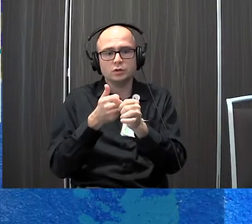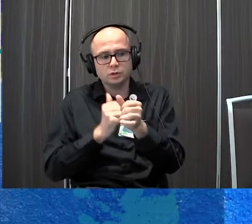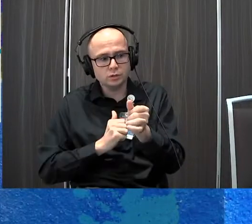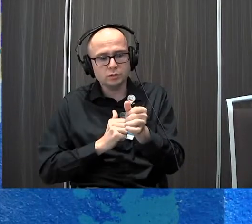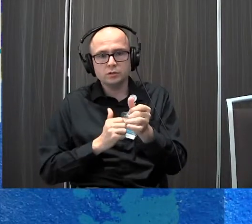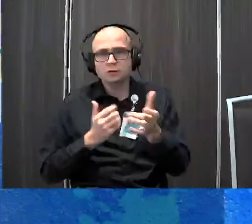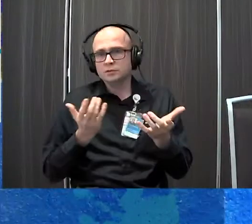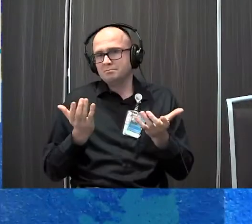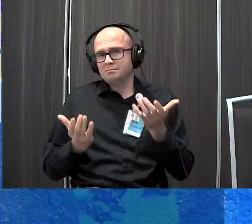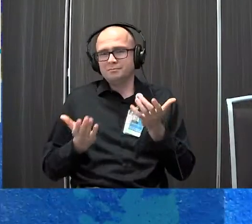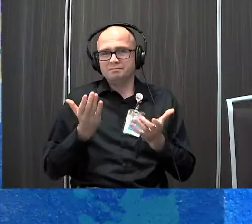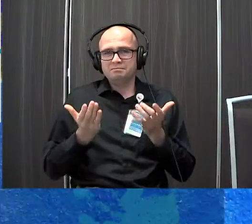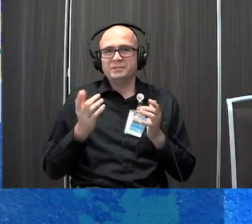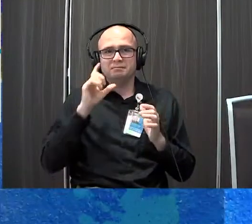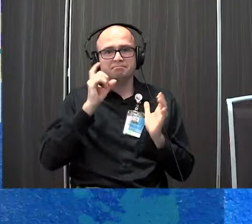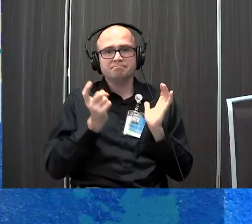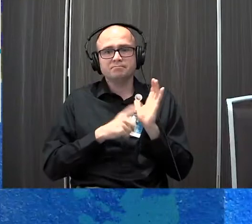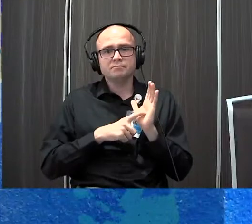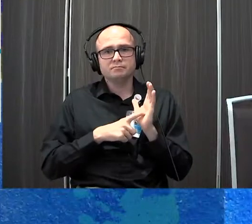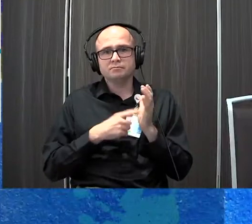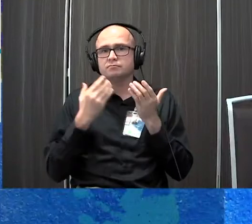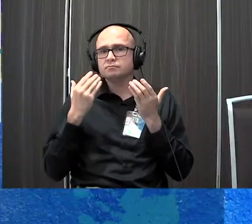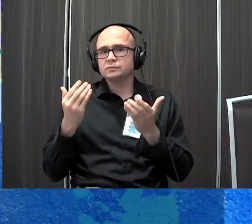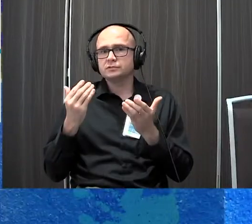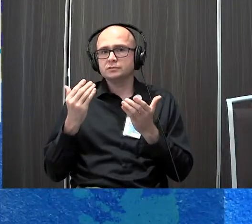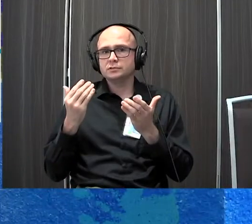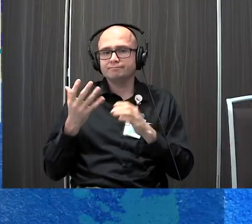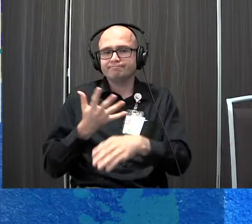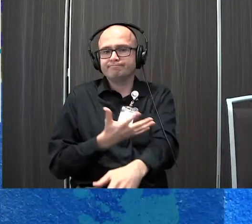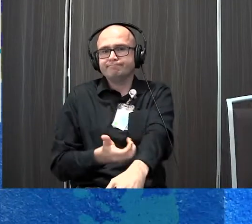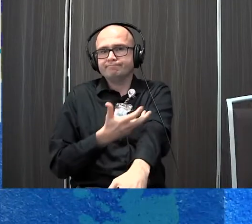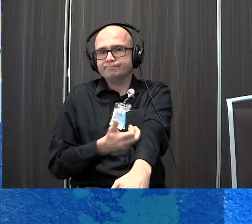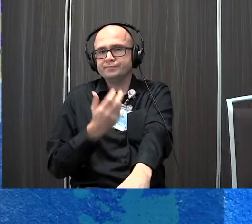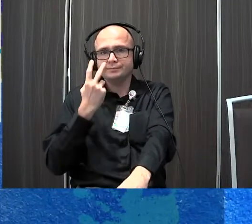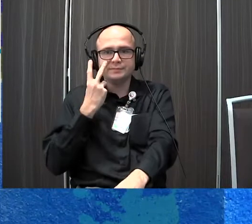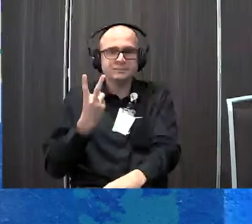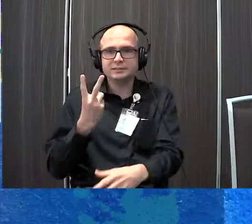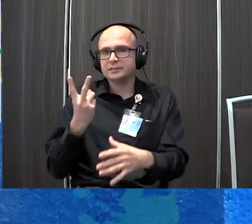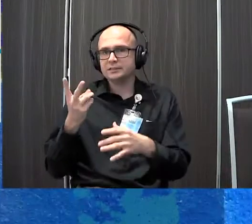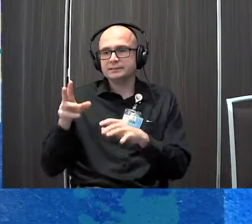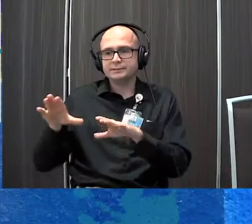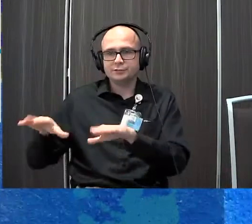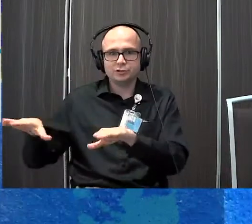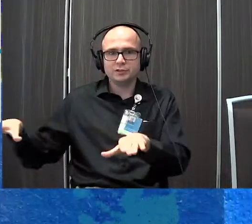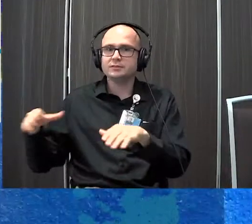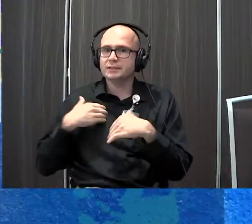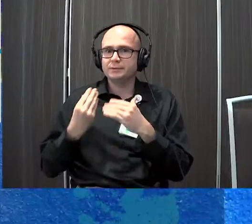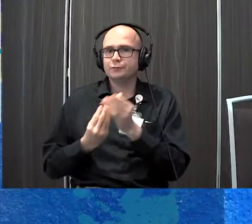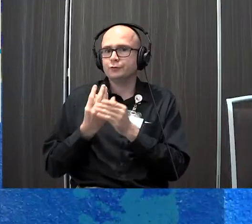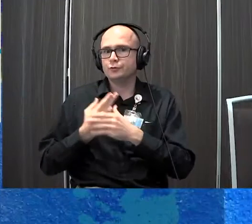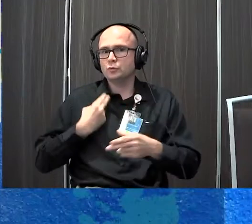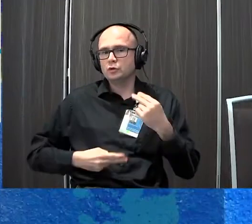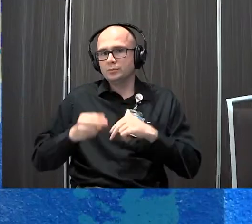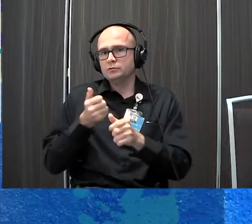chart, there may be indication to do further workup to see whether that child might have growth hormone